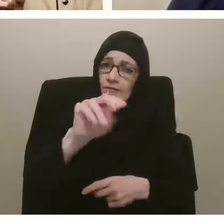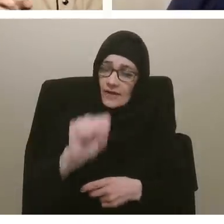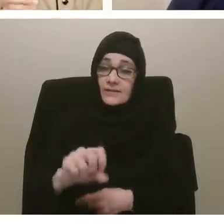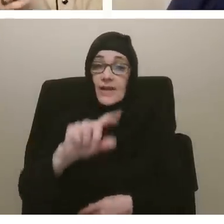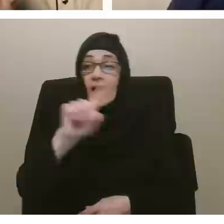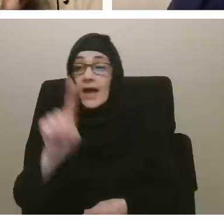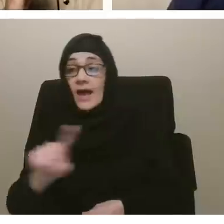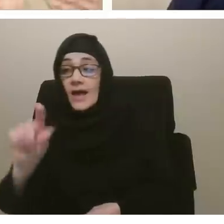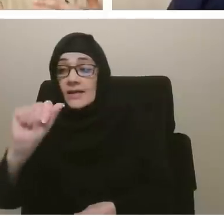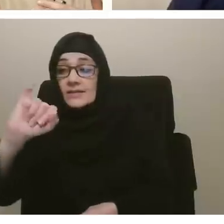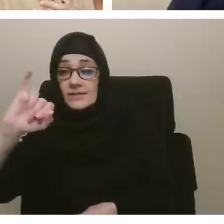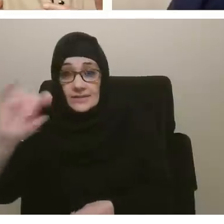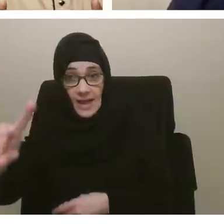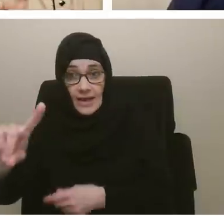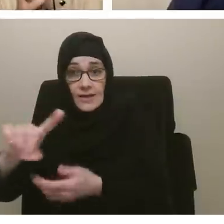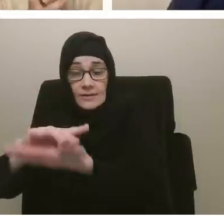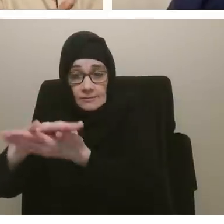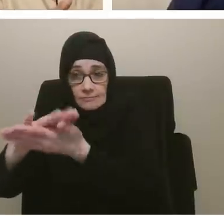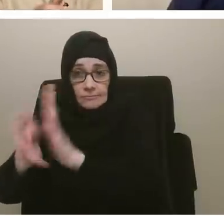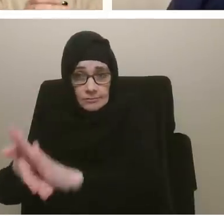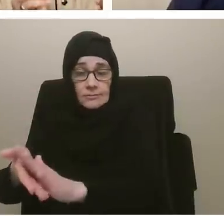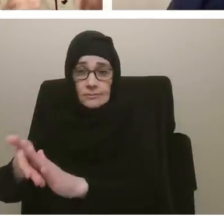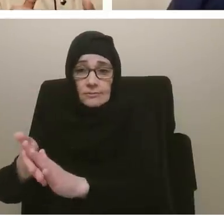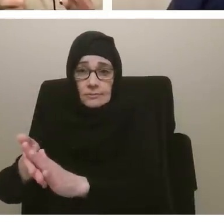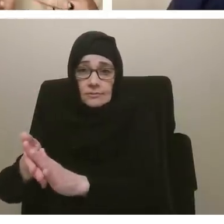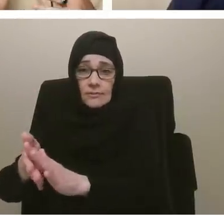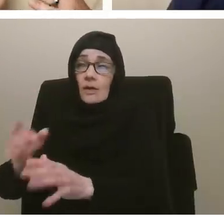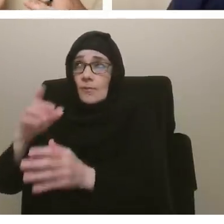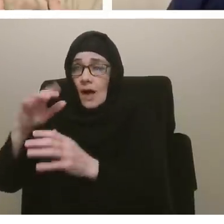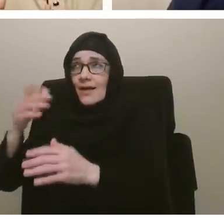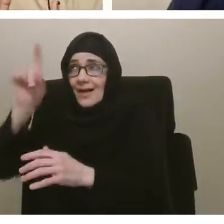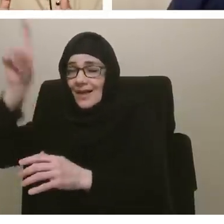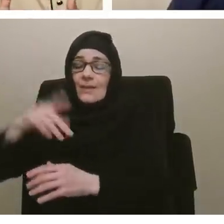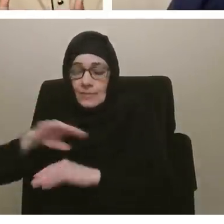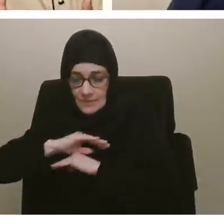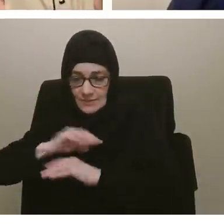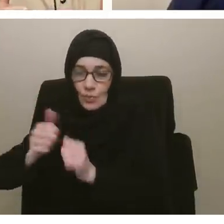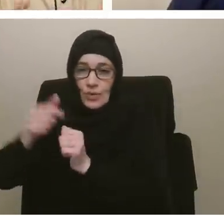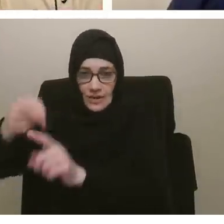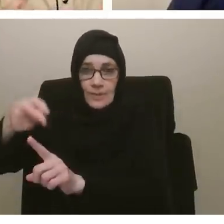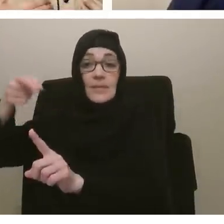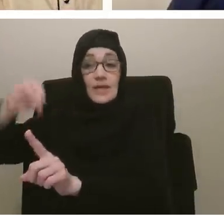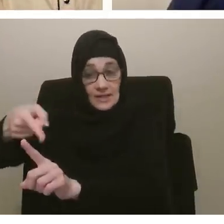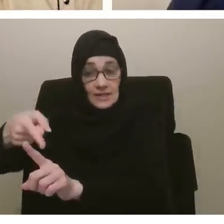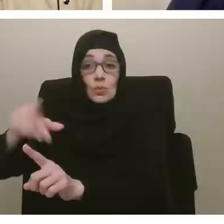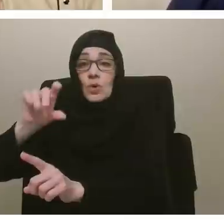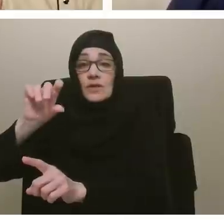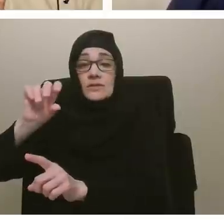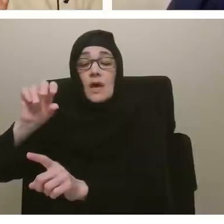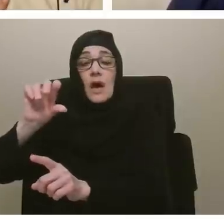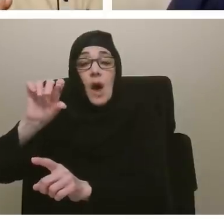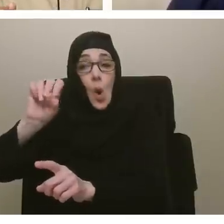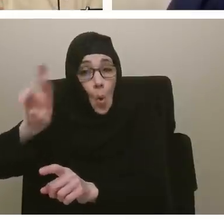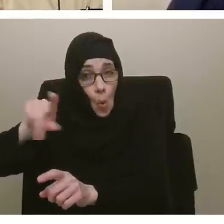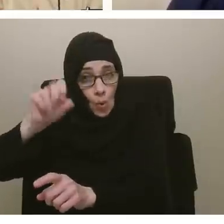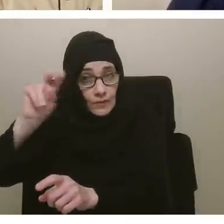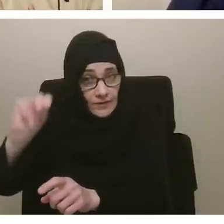wasn't an orphan, even a lower position in society, an orphan and a slave. And the Prophet sallallahu alaihi wasallam,